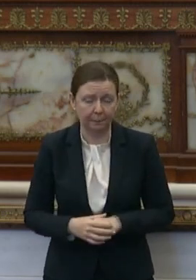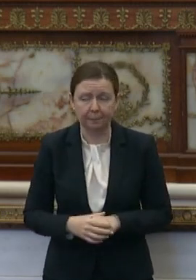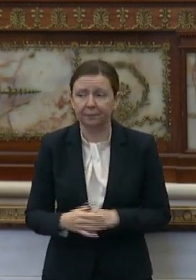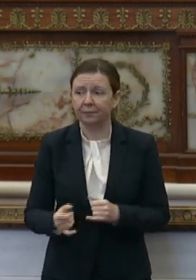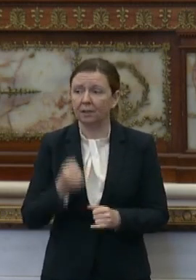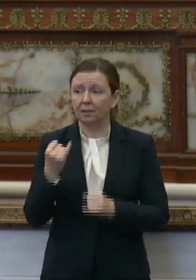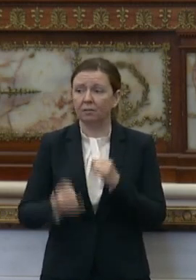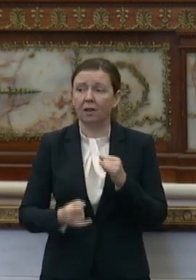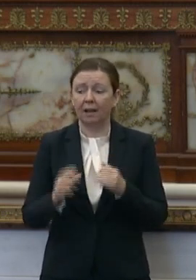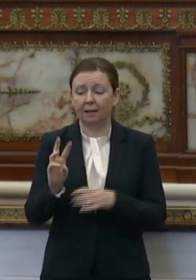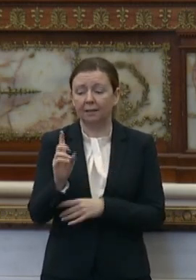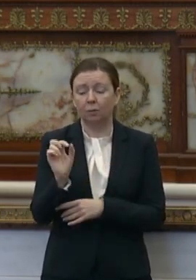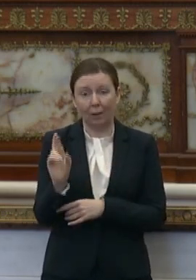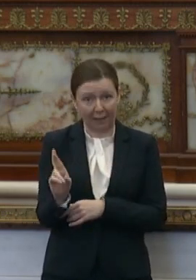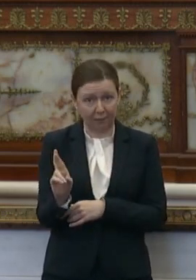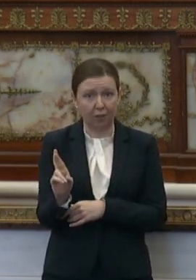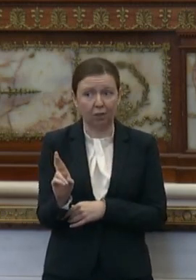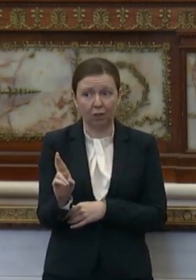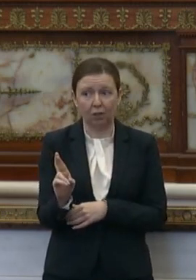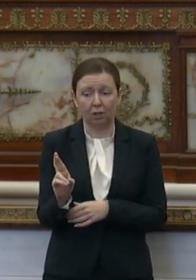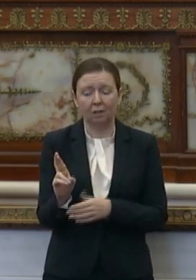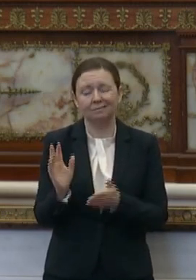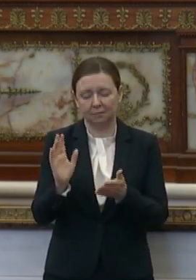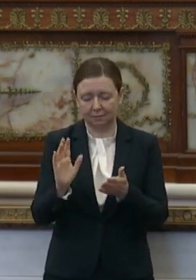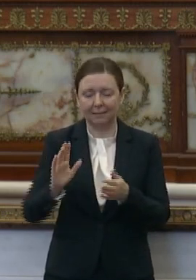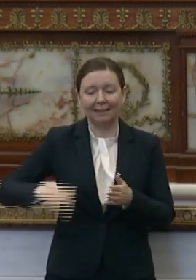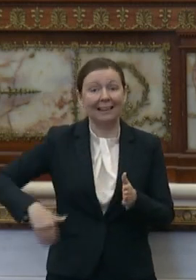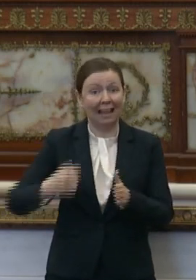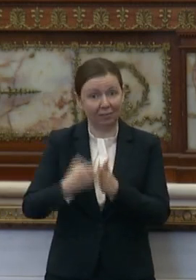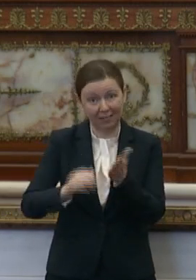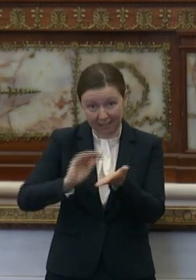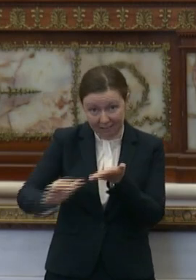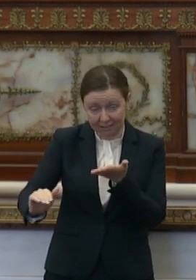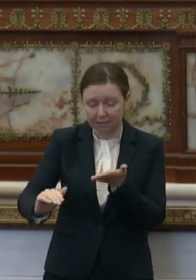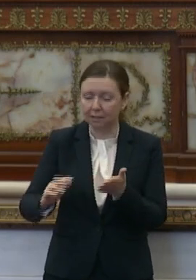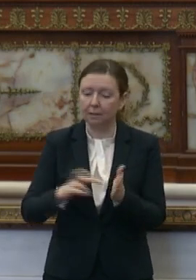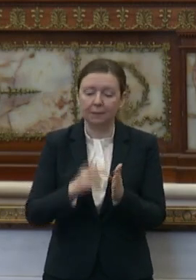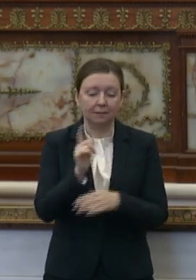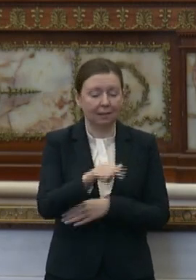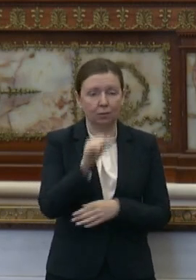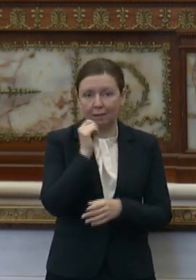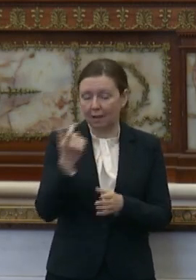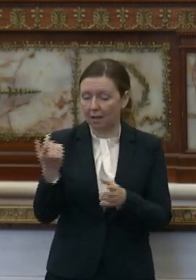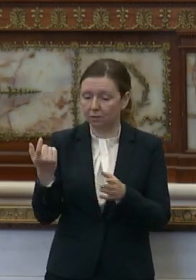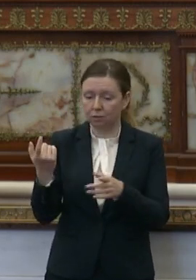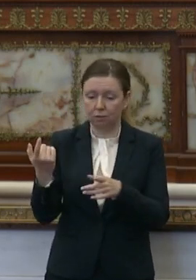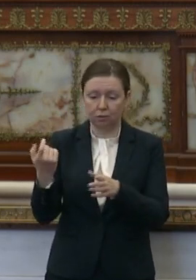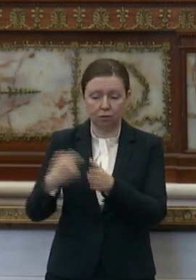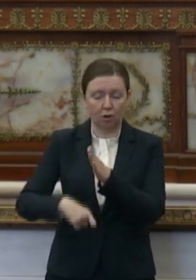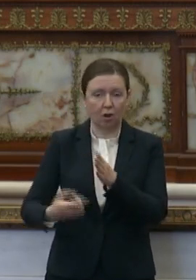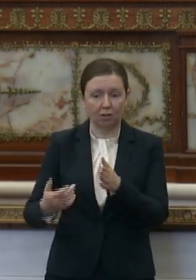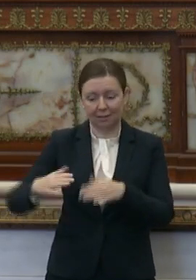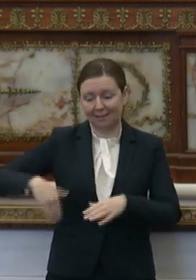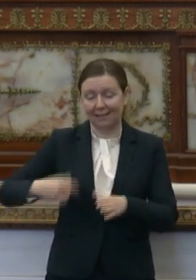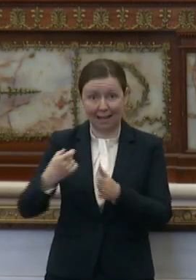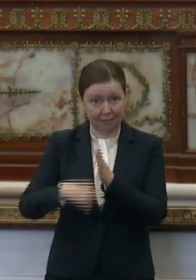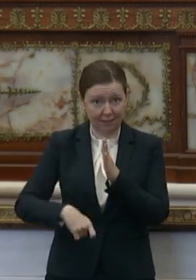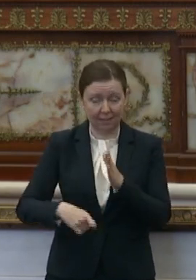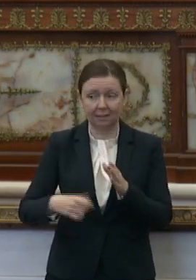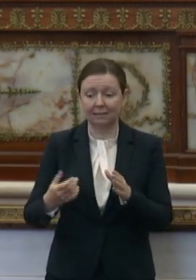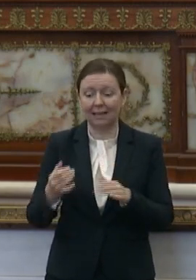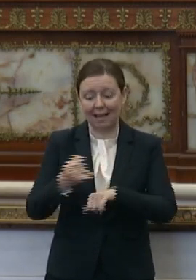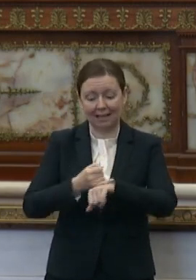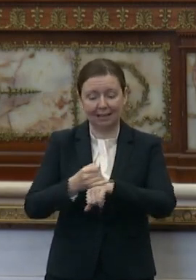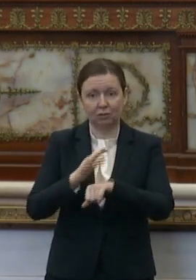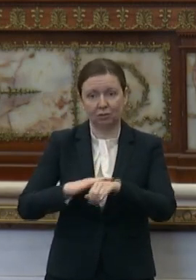Finally, the waiver of late fees. A landlord will not be able to charge late fees and interest